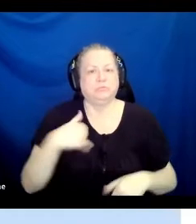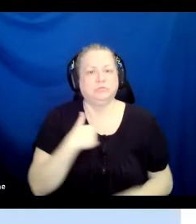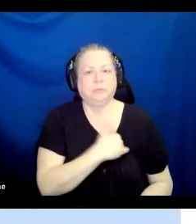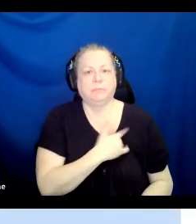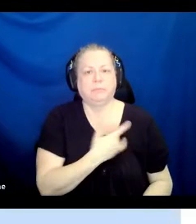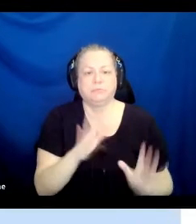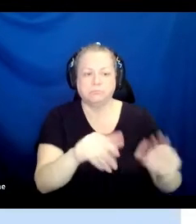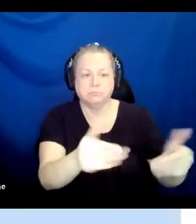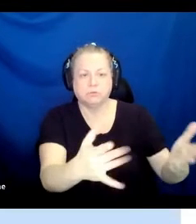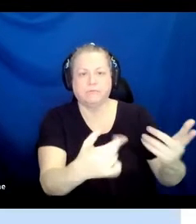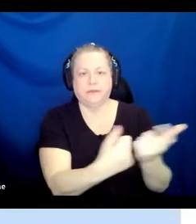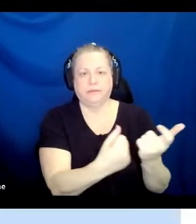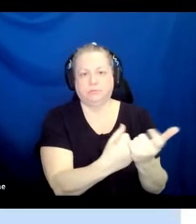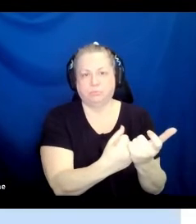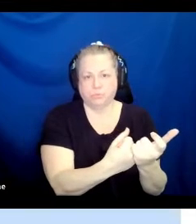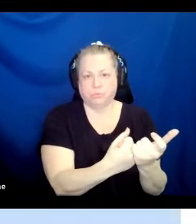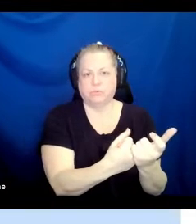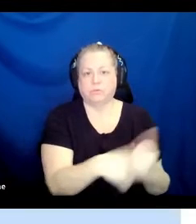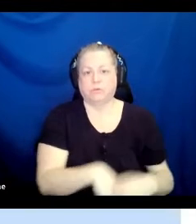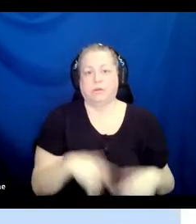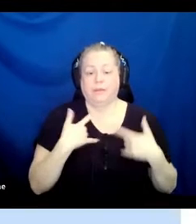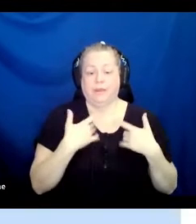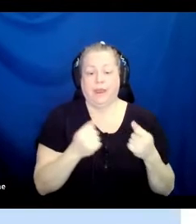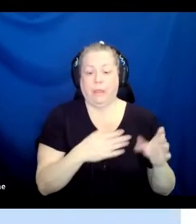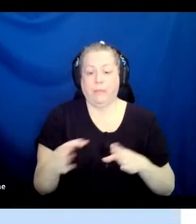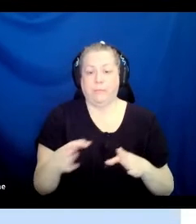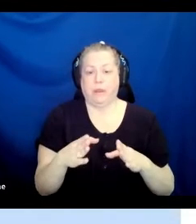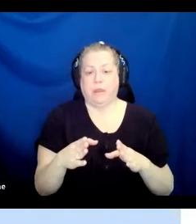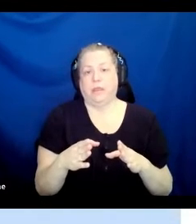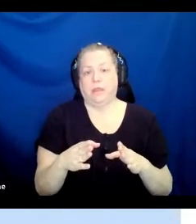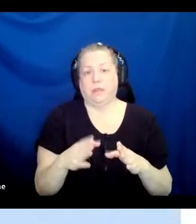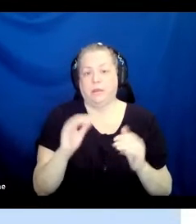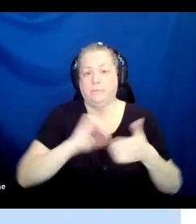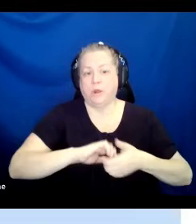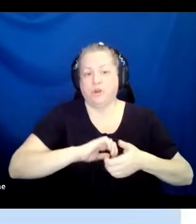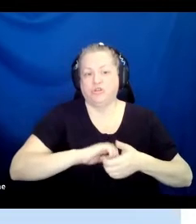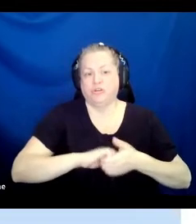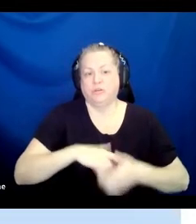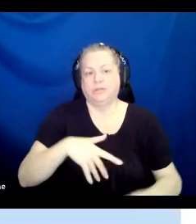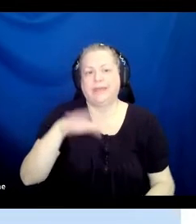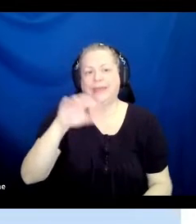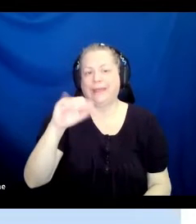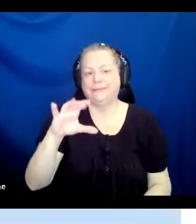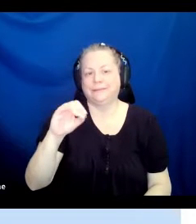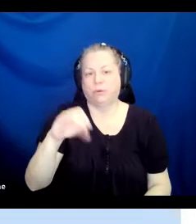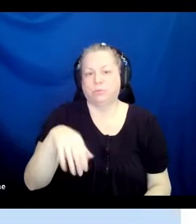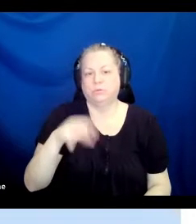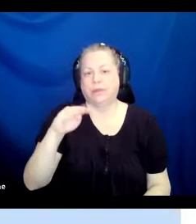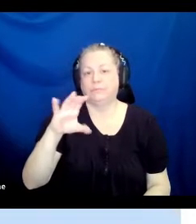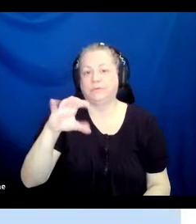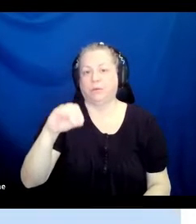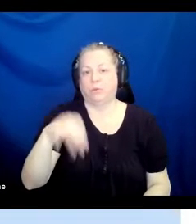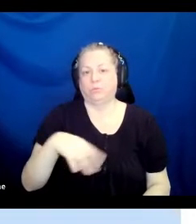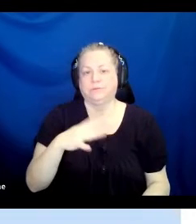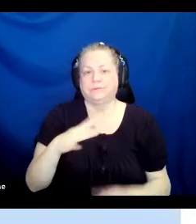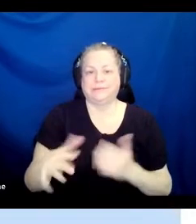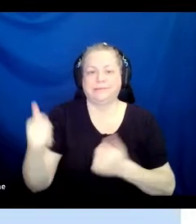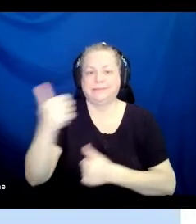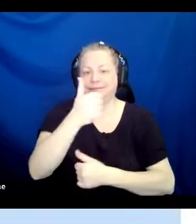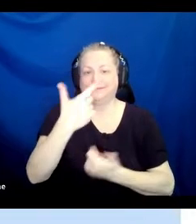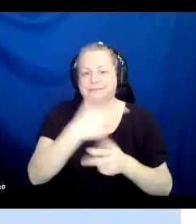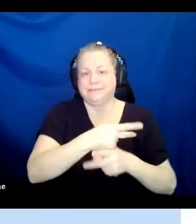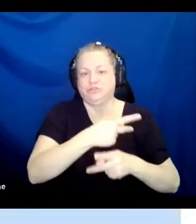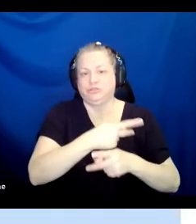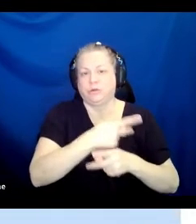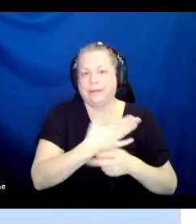support for renewals. Our health plan partners include our ACOs, MCOs, senior care organizations, One